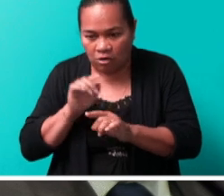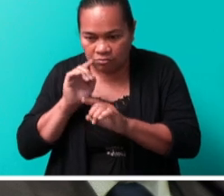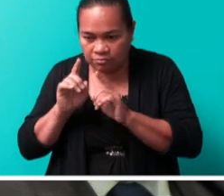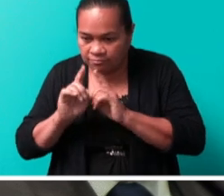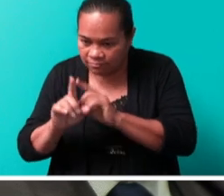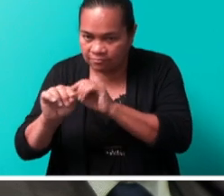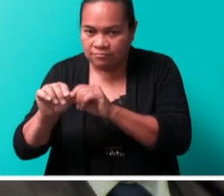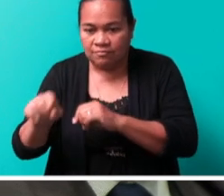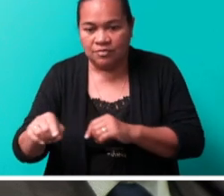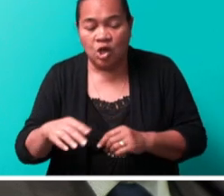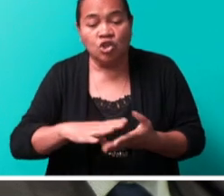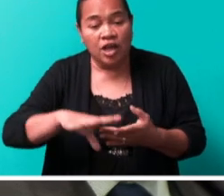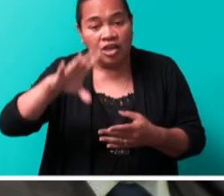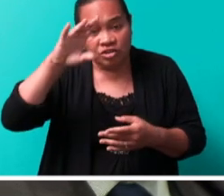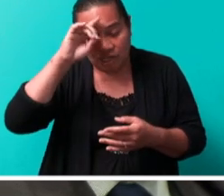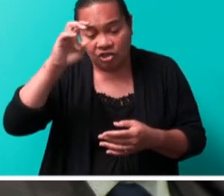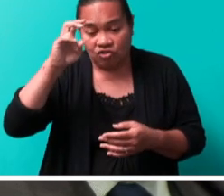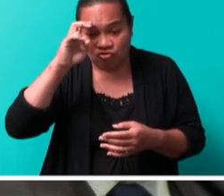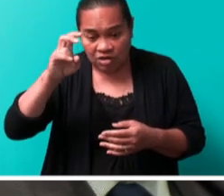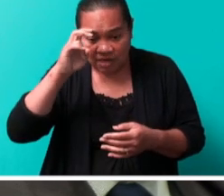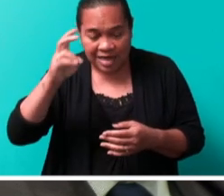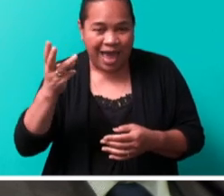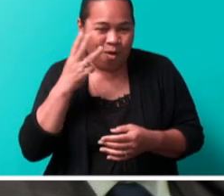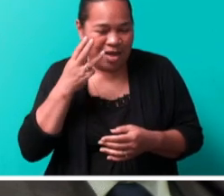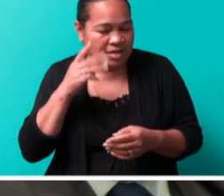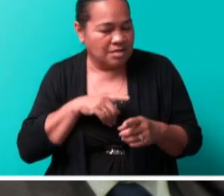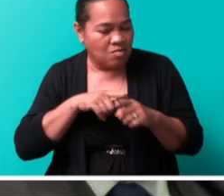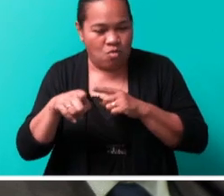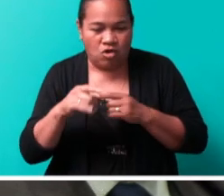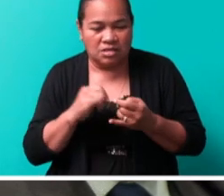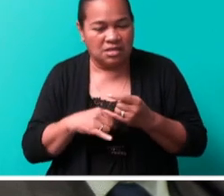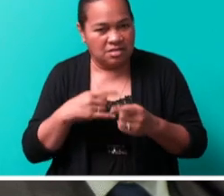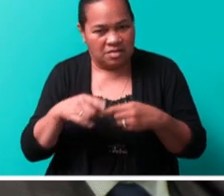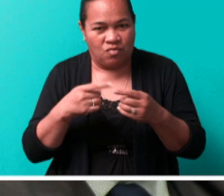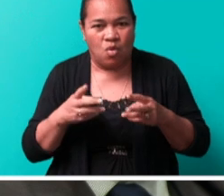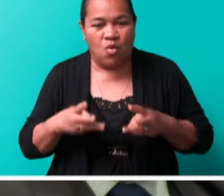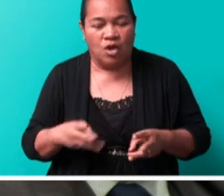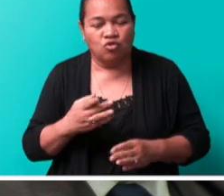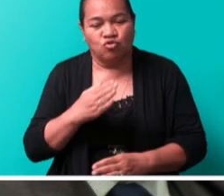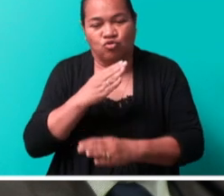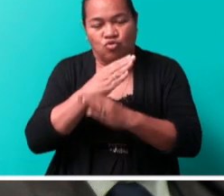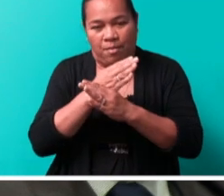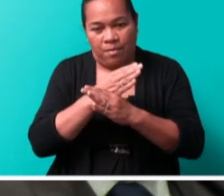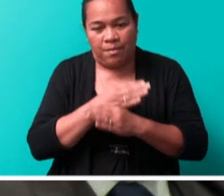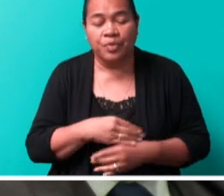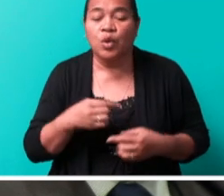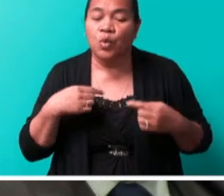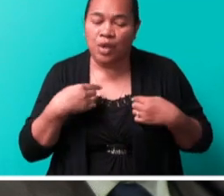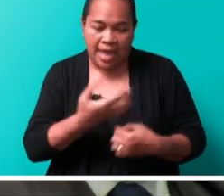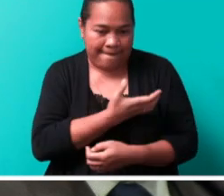education, training, and awareness is the most sustainable form of prevention. We are